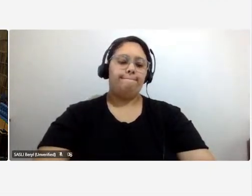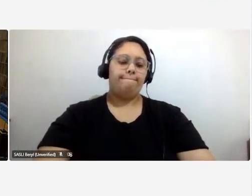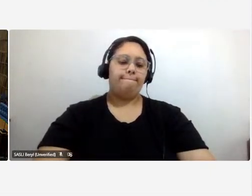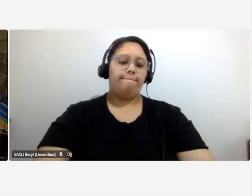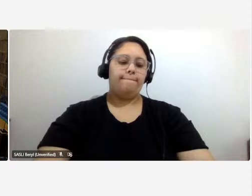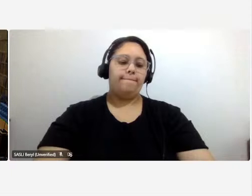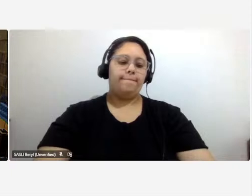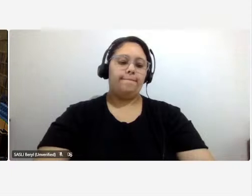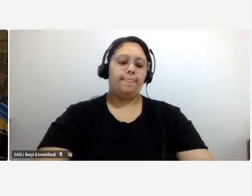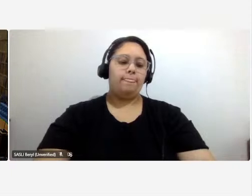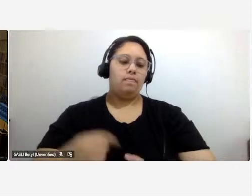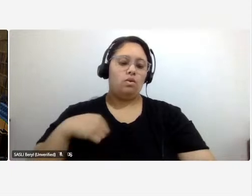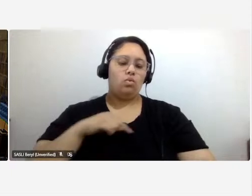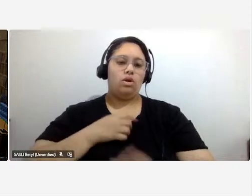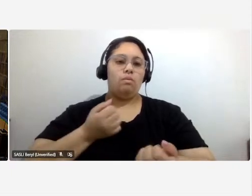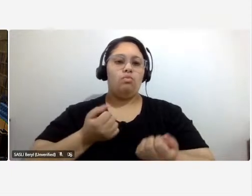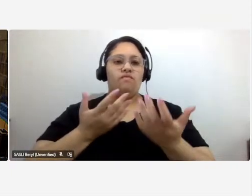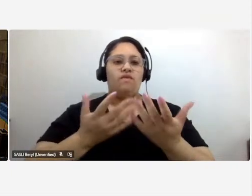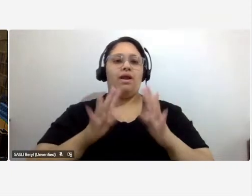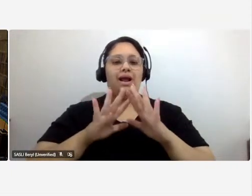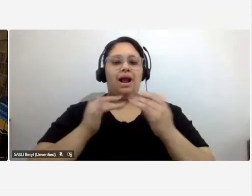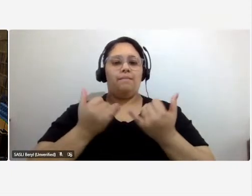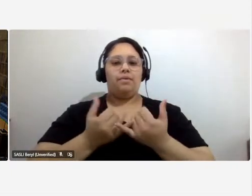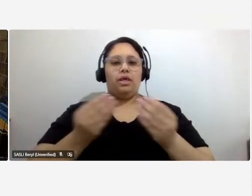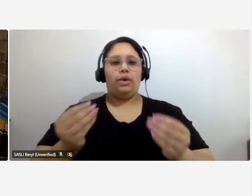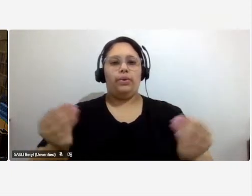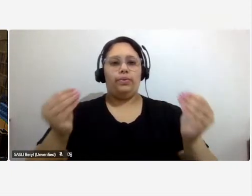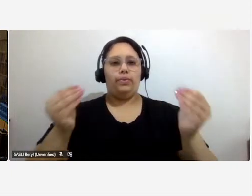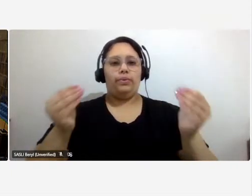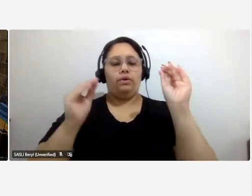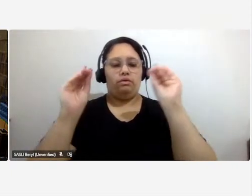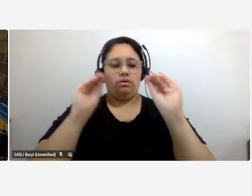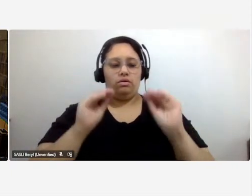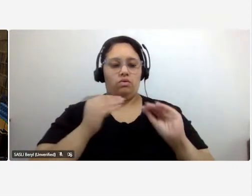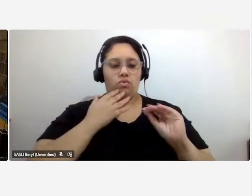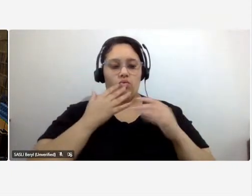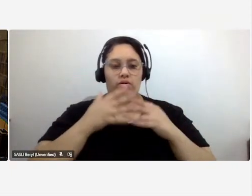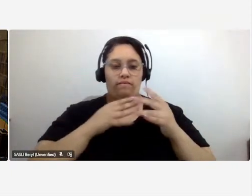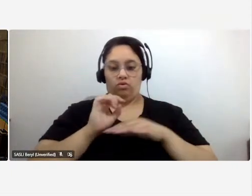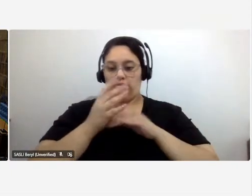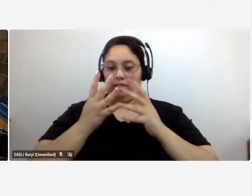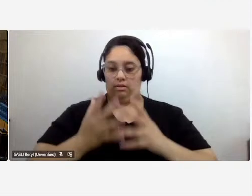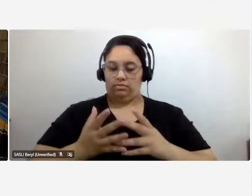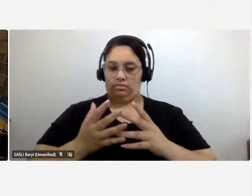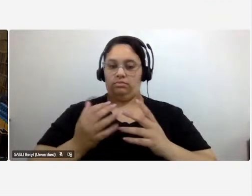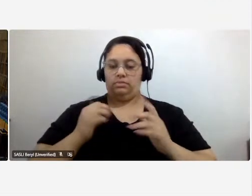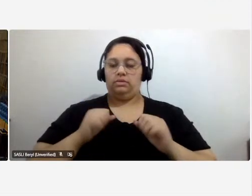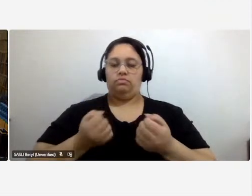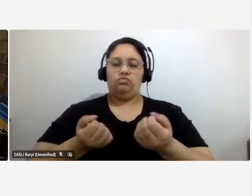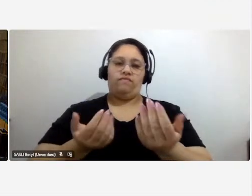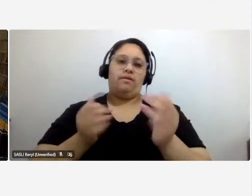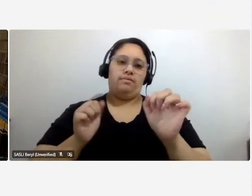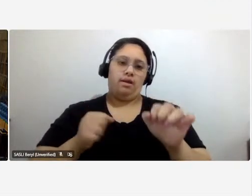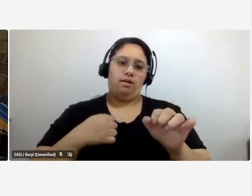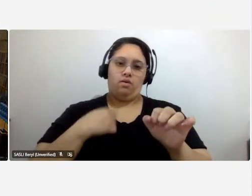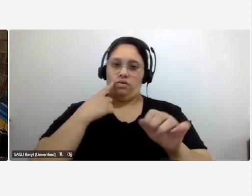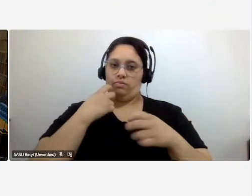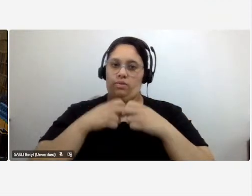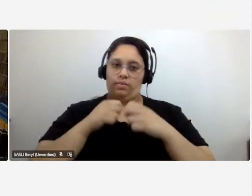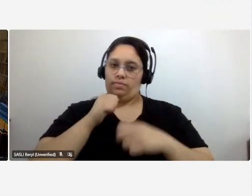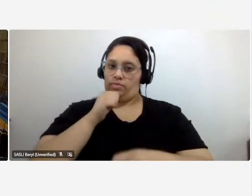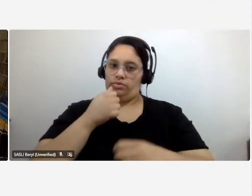company makeup, whichever of these consultants. I don't think that's a problem,